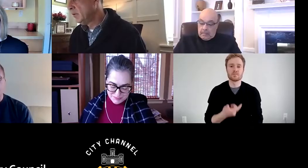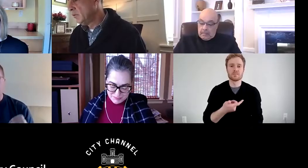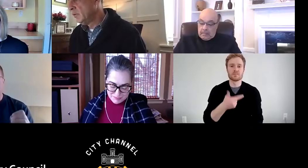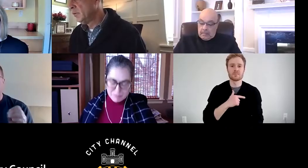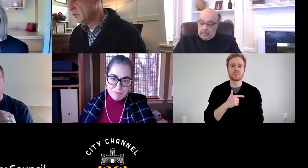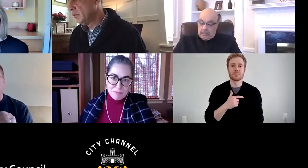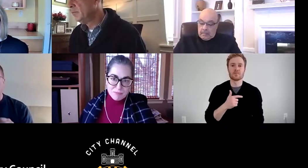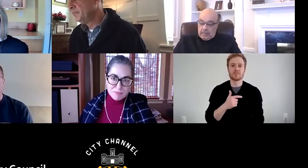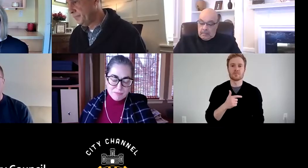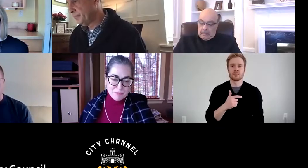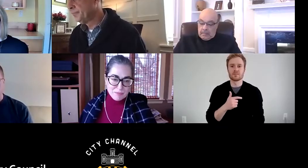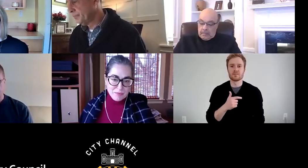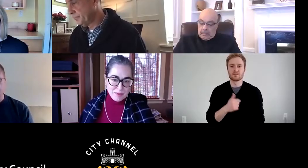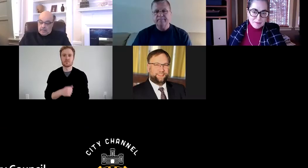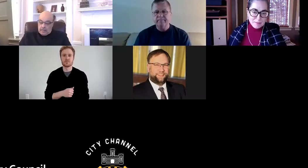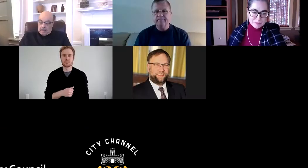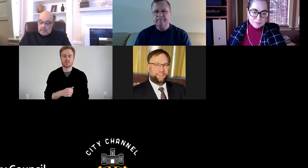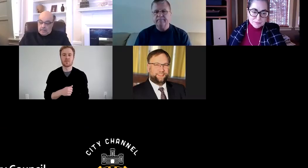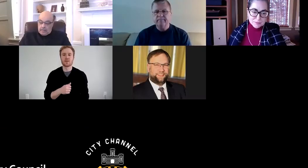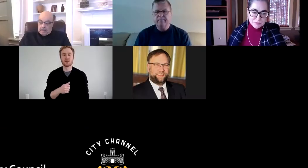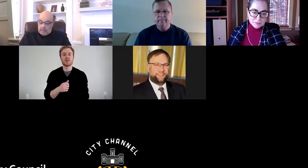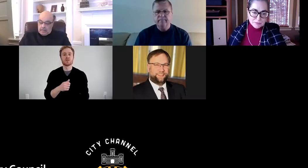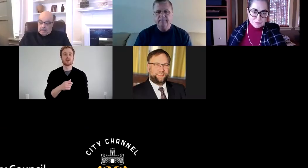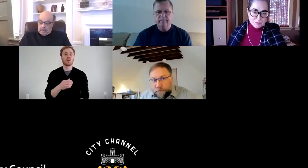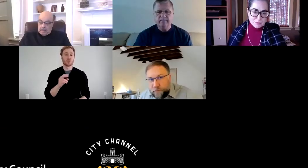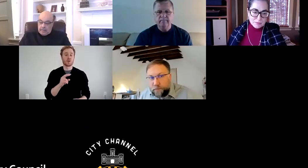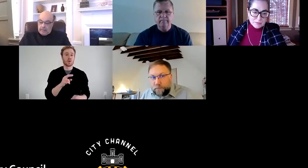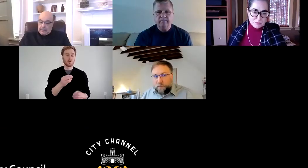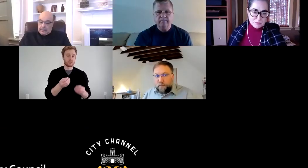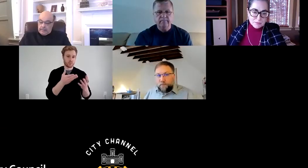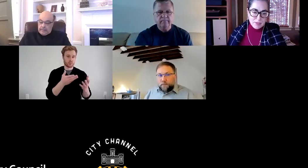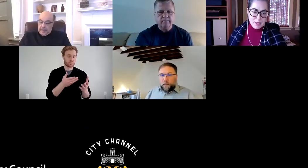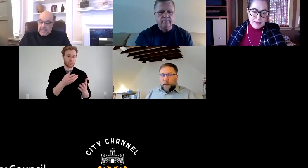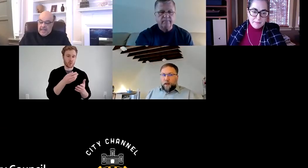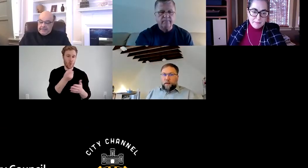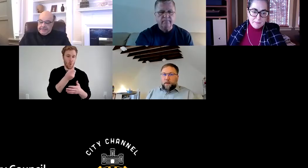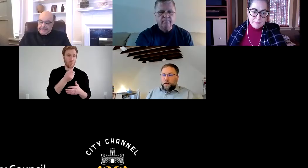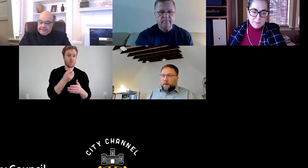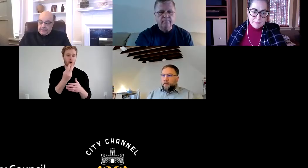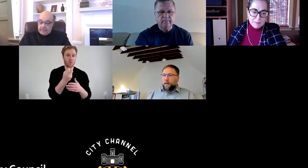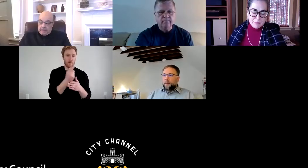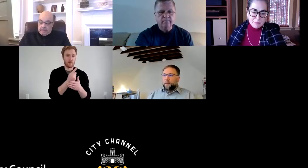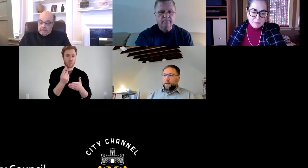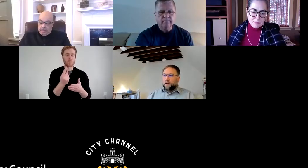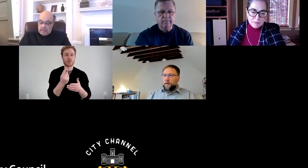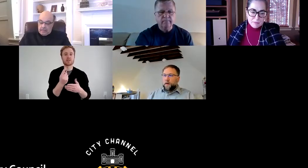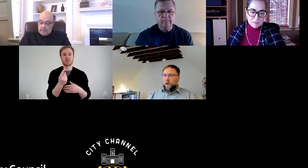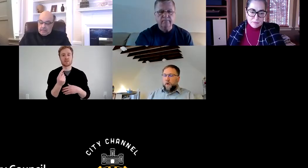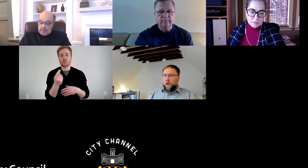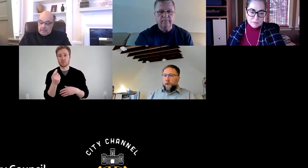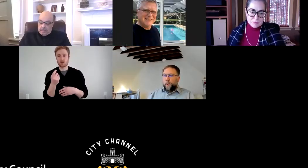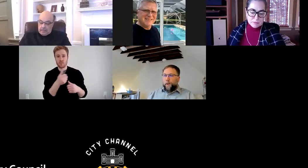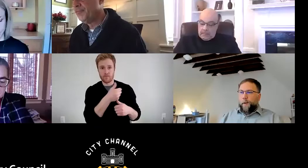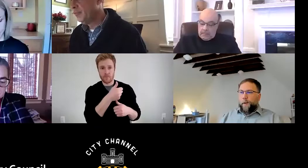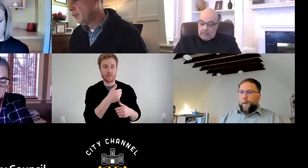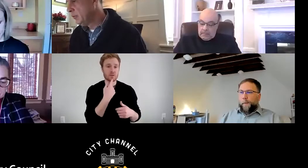right sequence. So I just want to thank her for all the work that she's been doing on this. Christy, I wish we had better